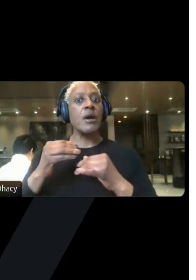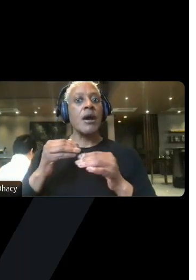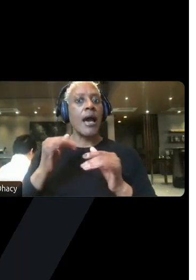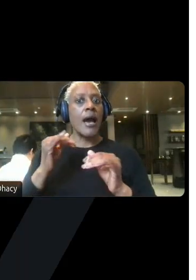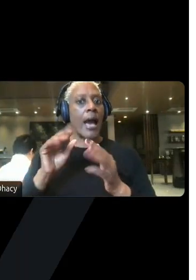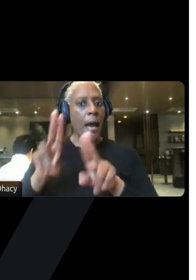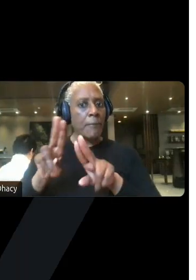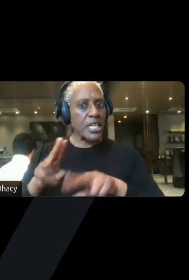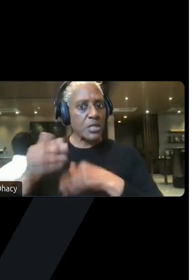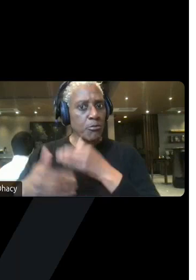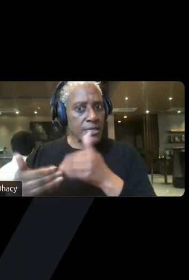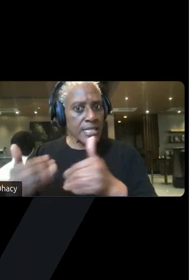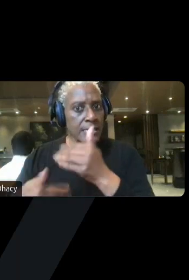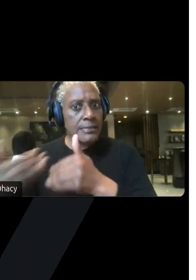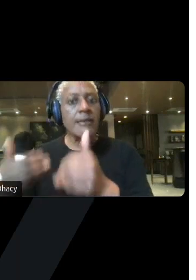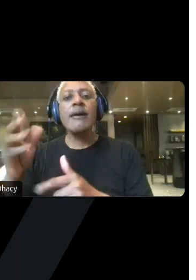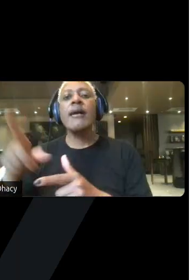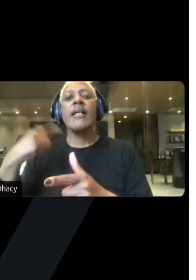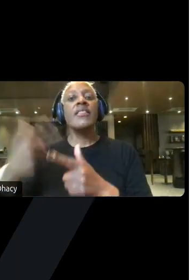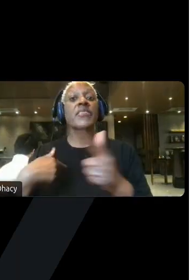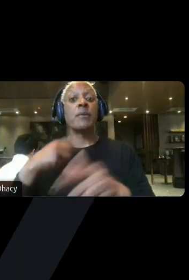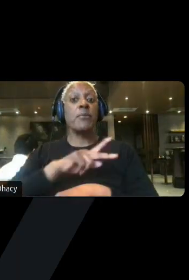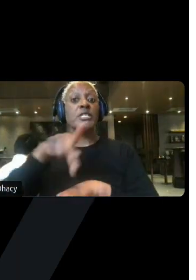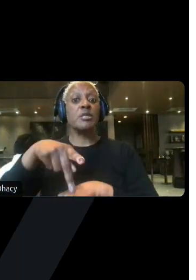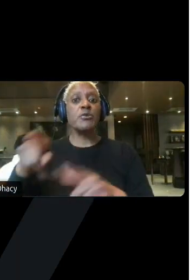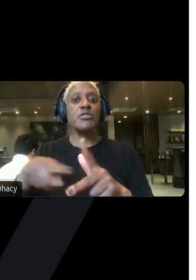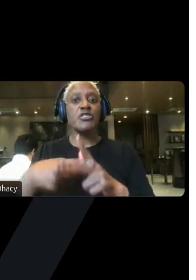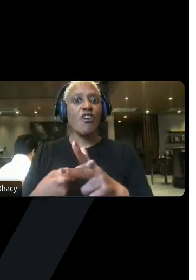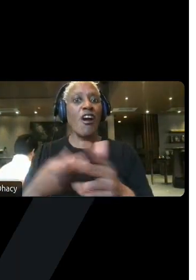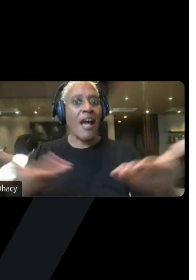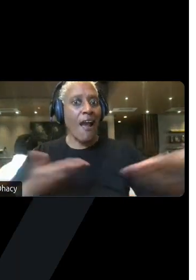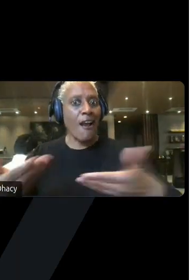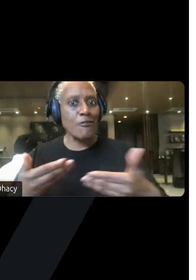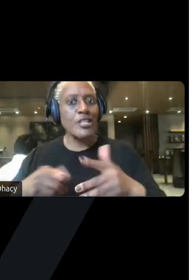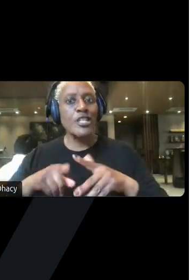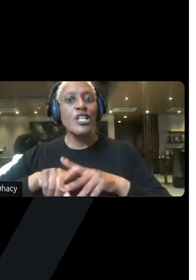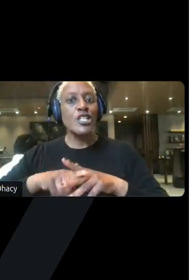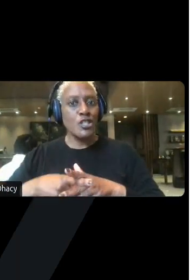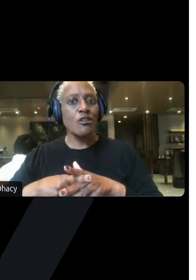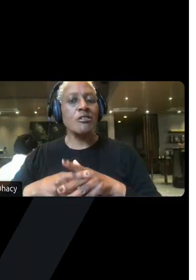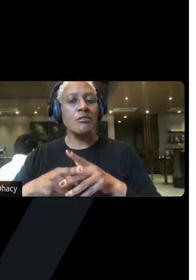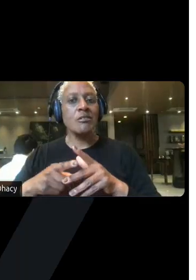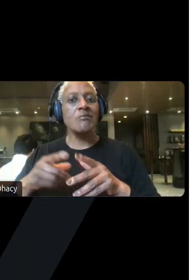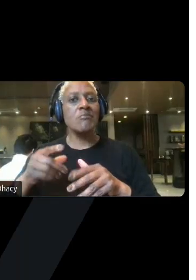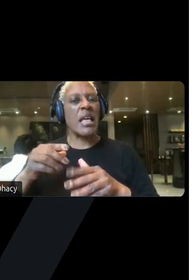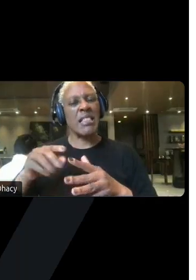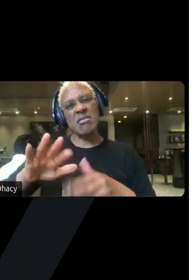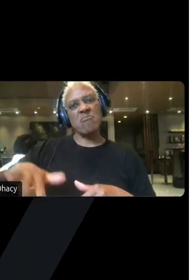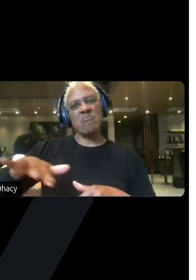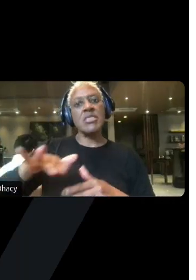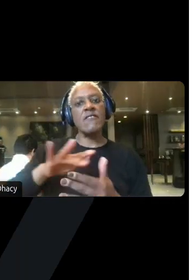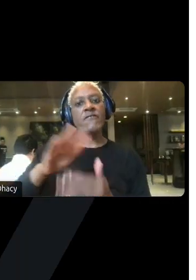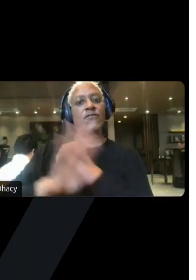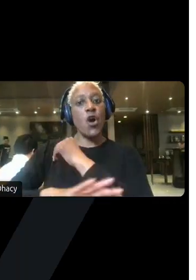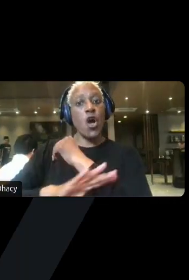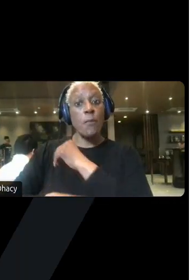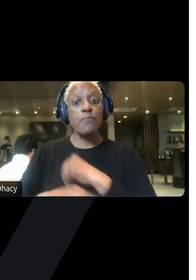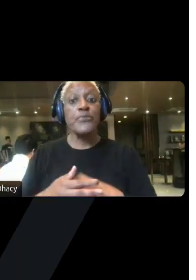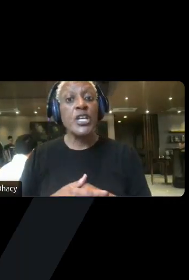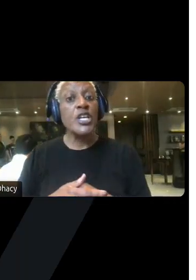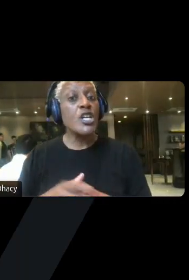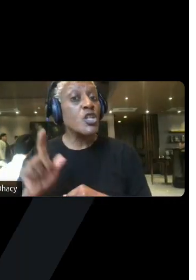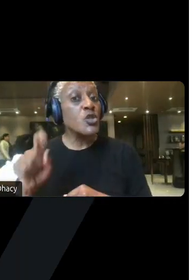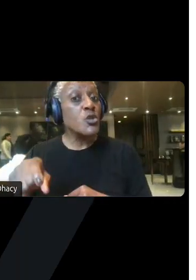year. Early commitment is an initiative for candidates certified in high-need subject areas to be able